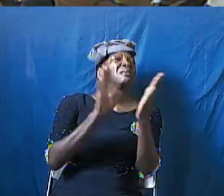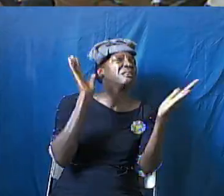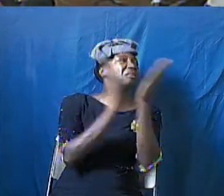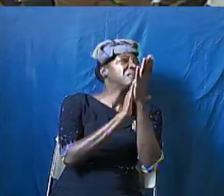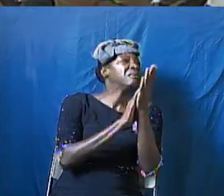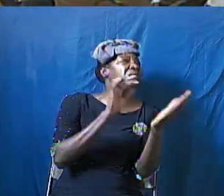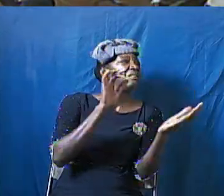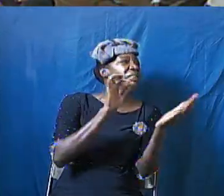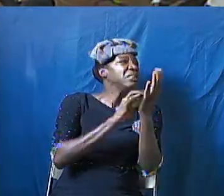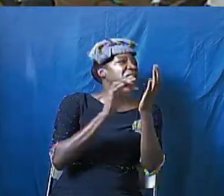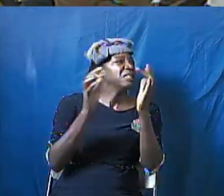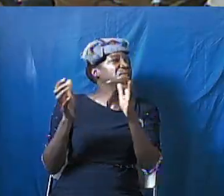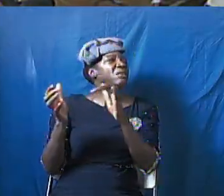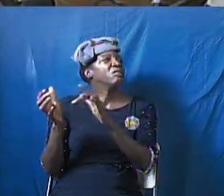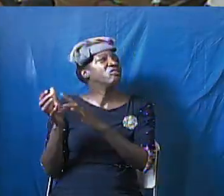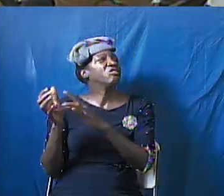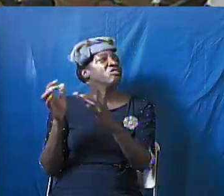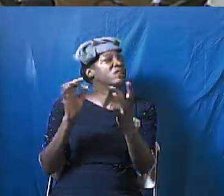Jesus,